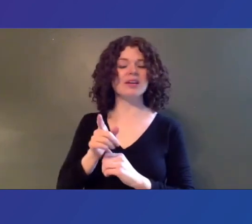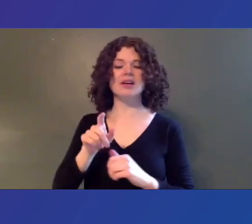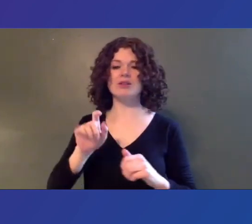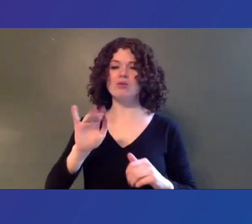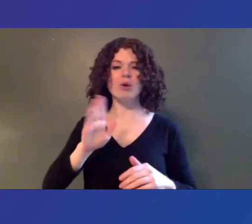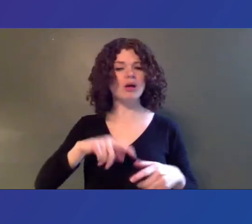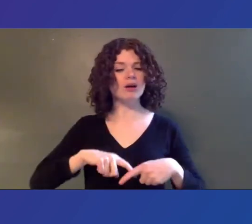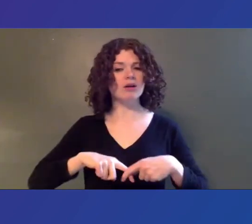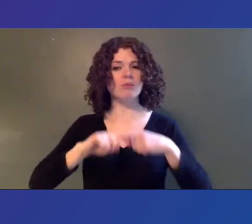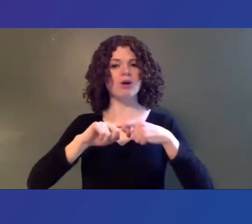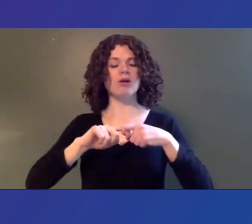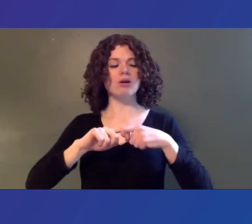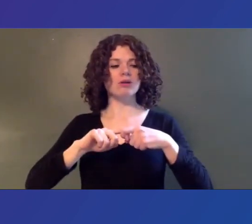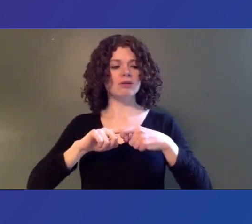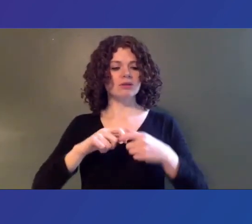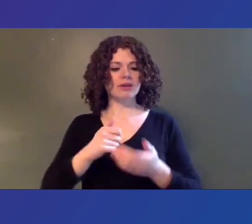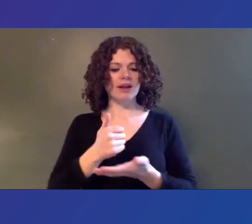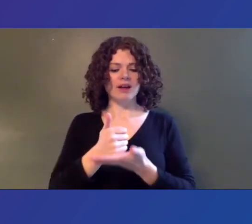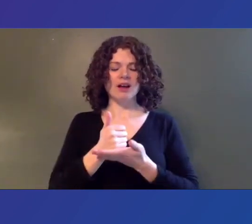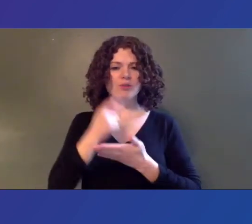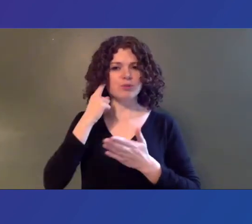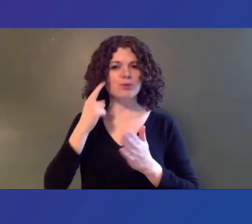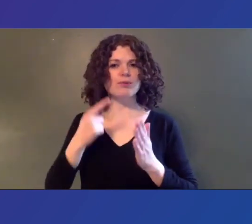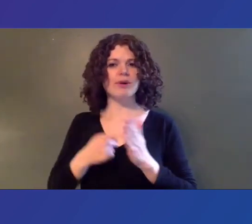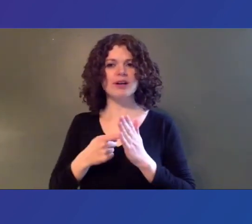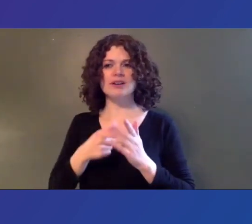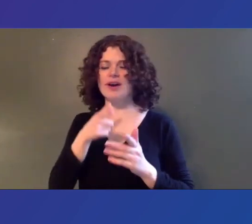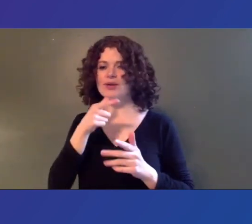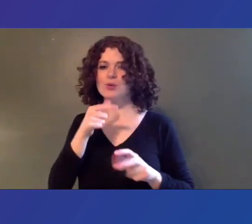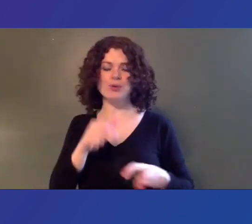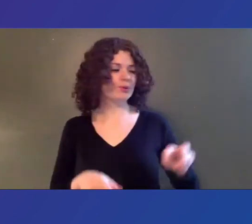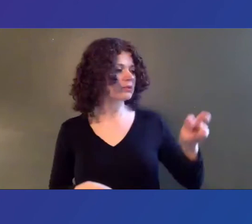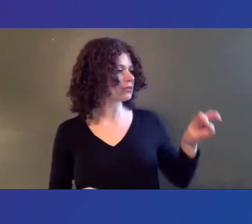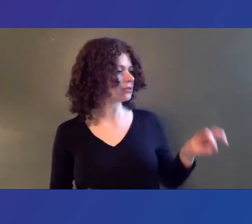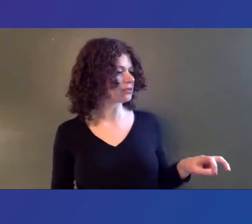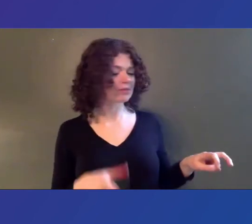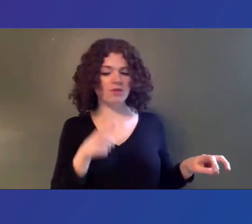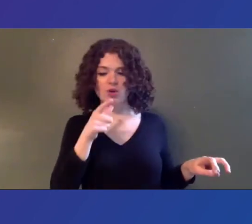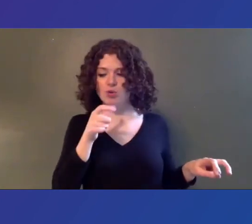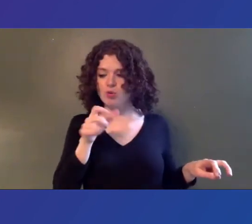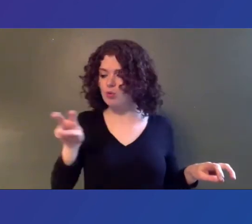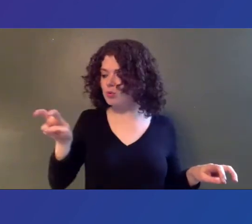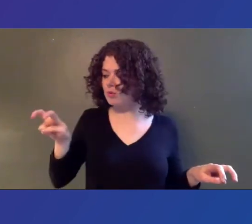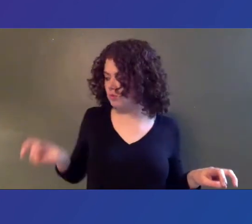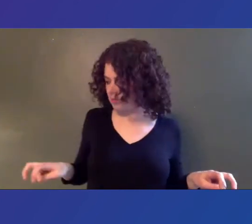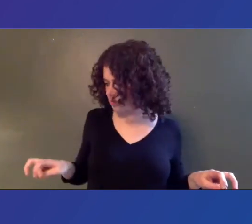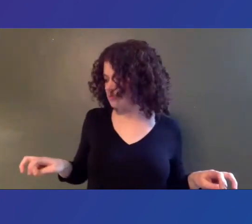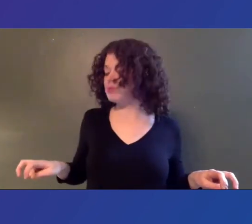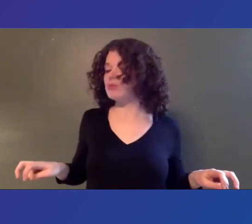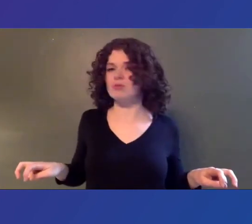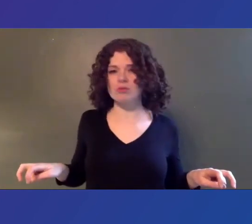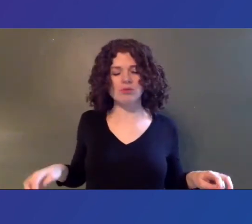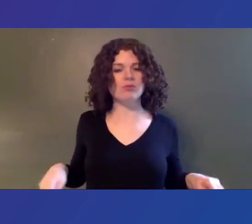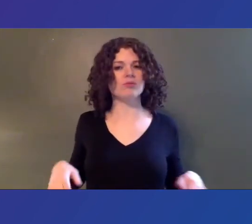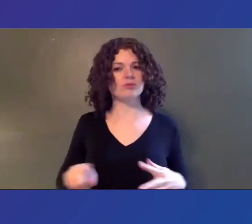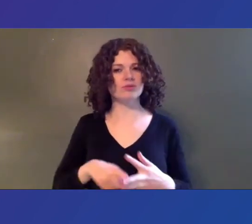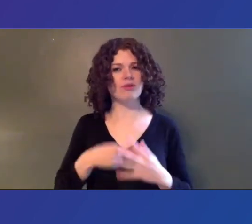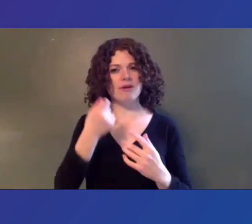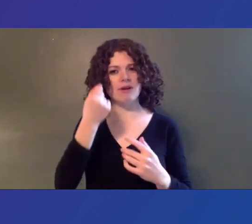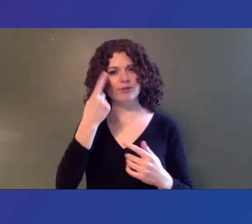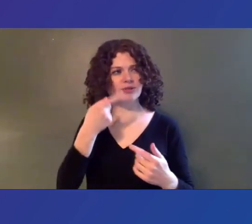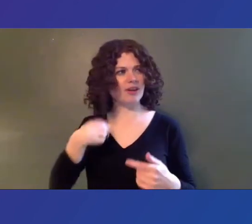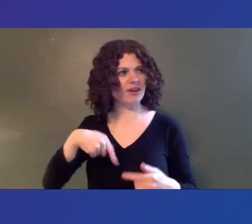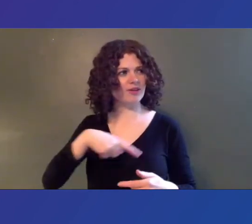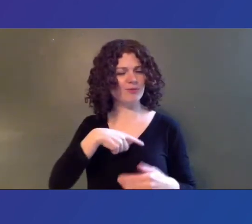to recognize the person next to you, to see that we are here together. And, you know, we're in New